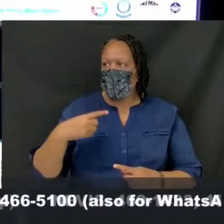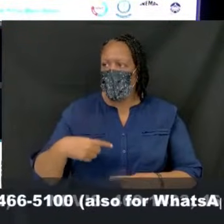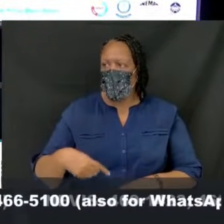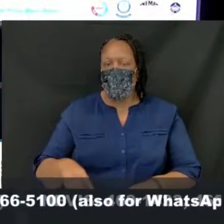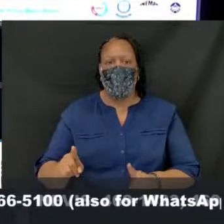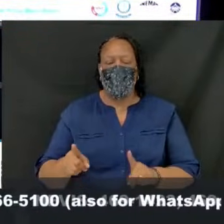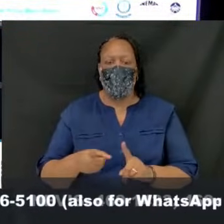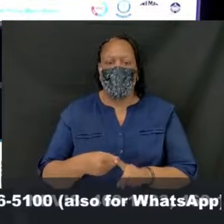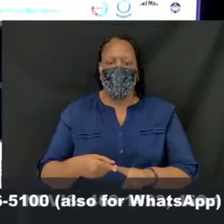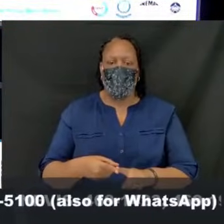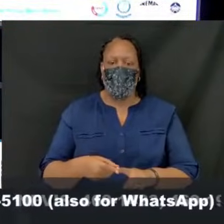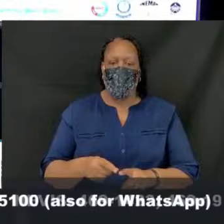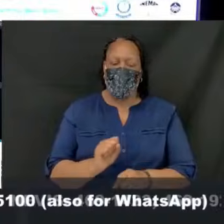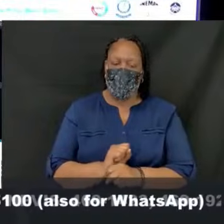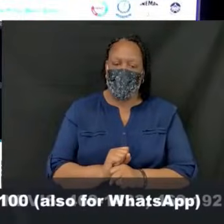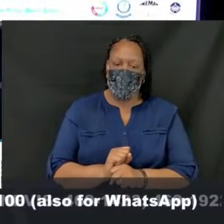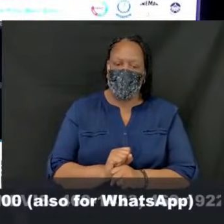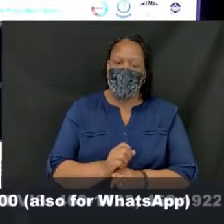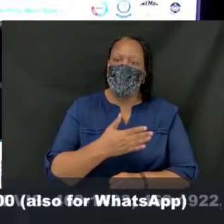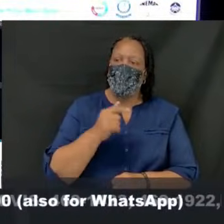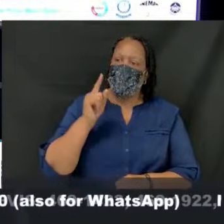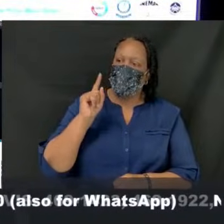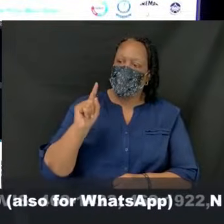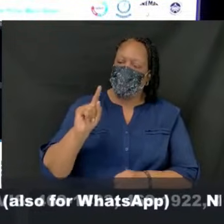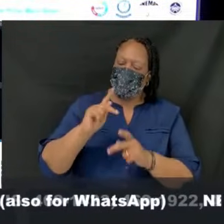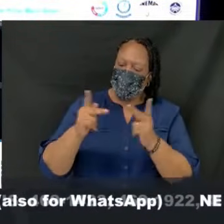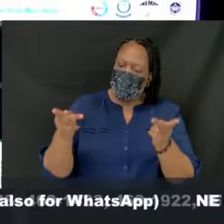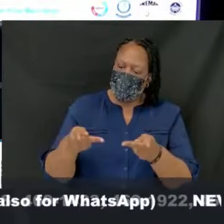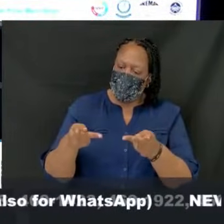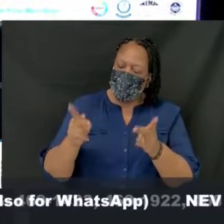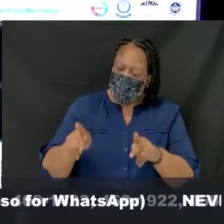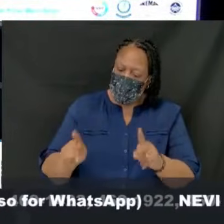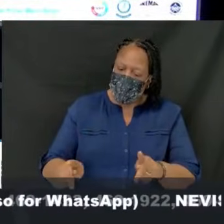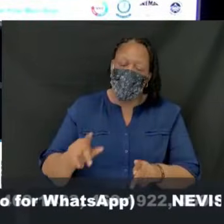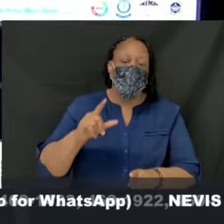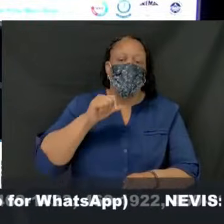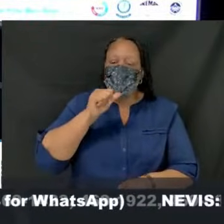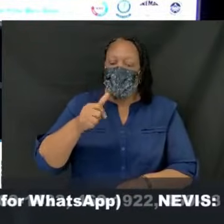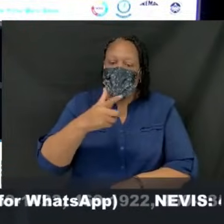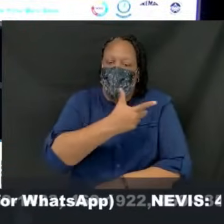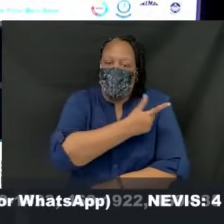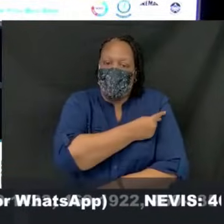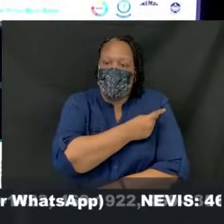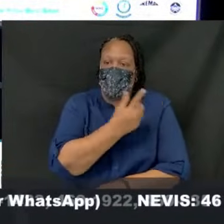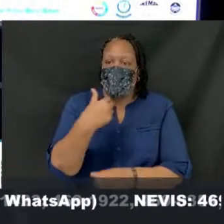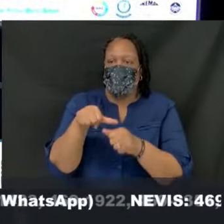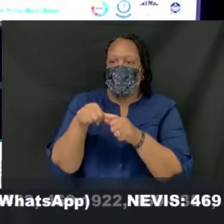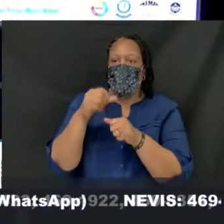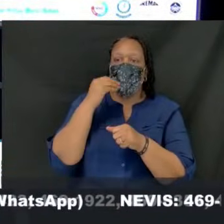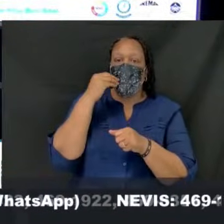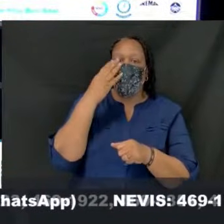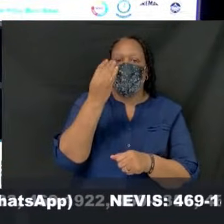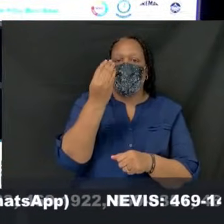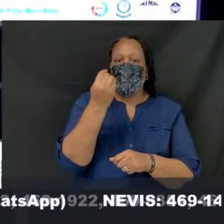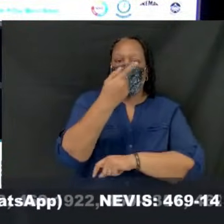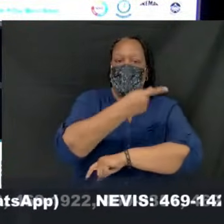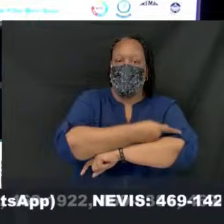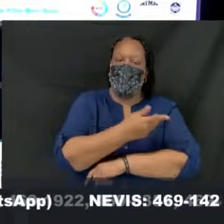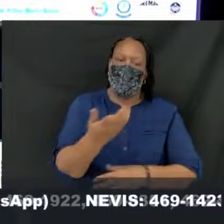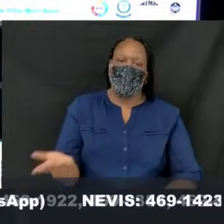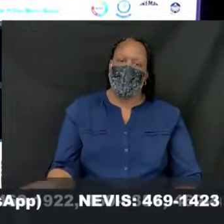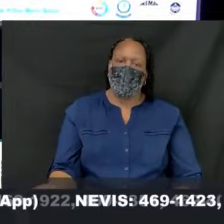difficult questions that we have to answer. It's some difficult questions that we have to analyze and make